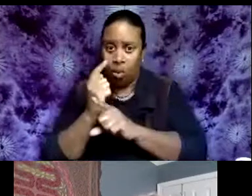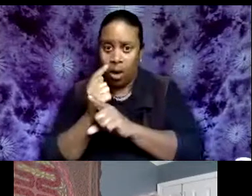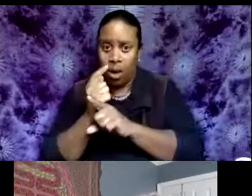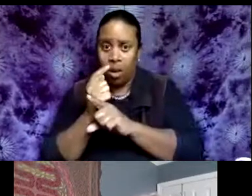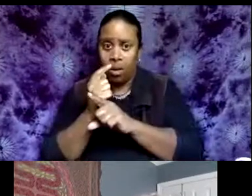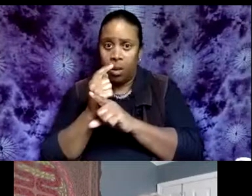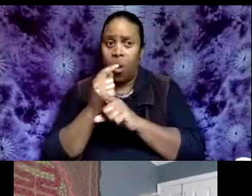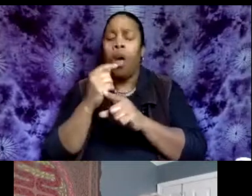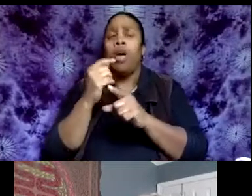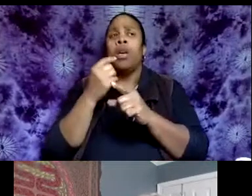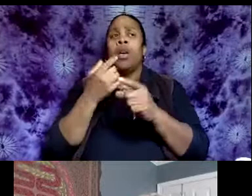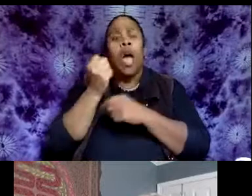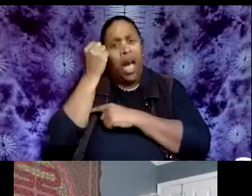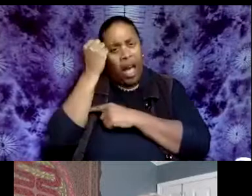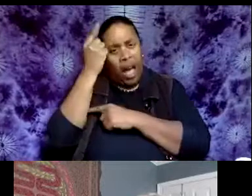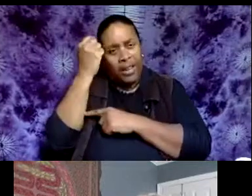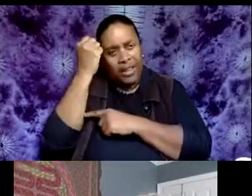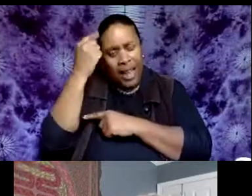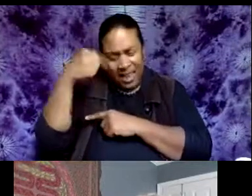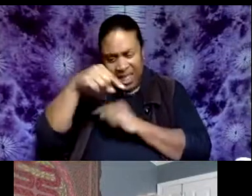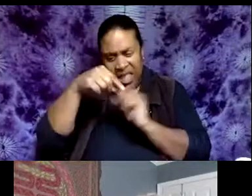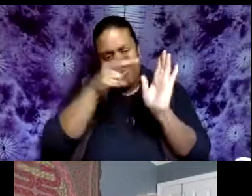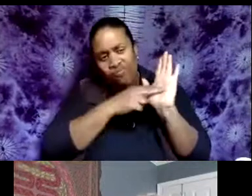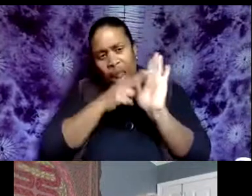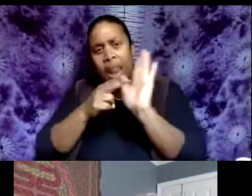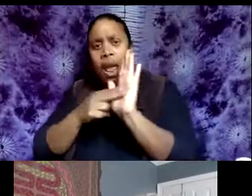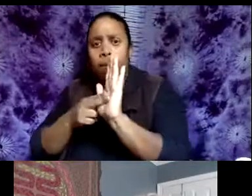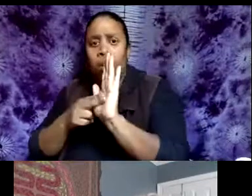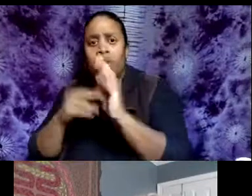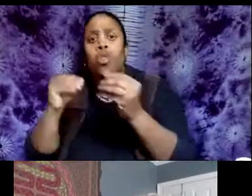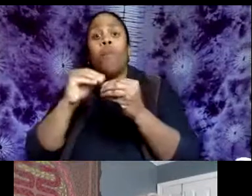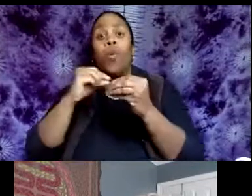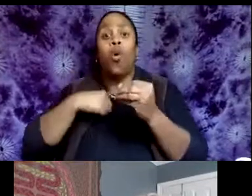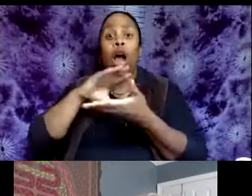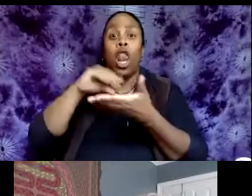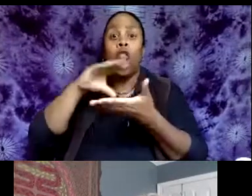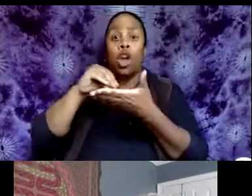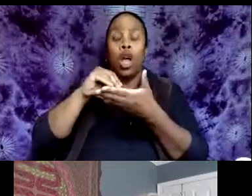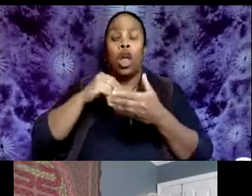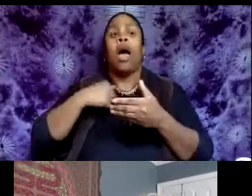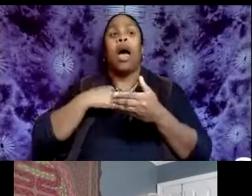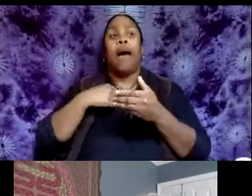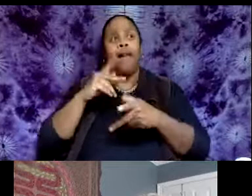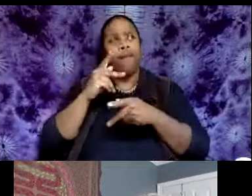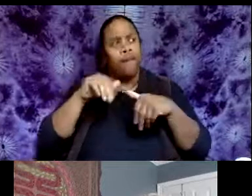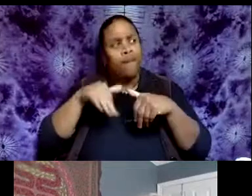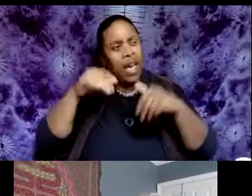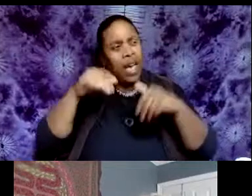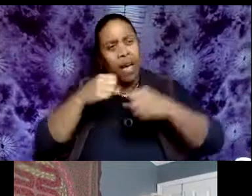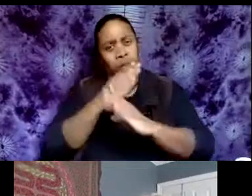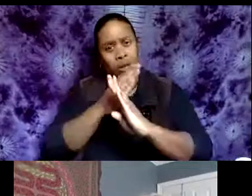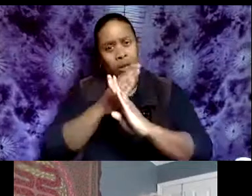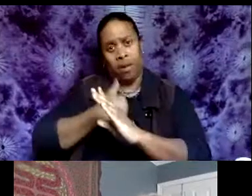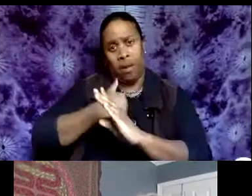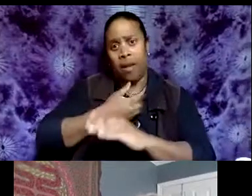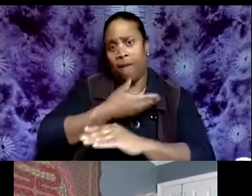diagnoses, the more I've learned, the better I am able to protect myself and to tell clients what they are actually dealing